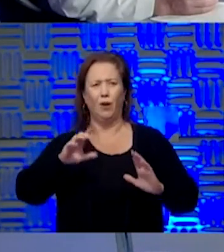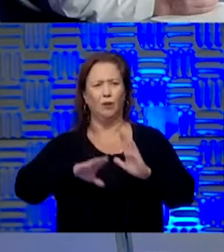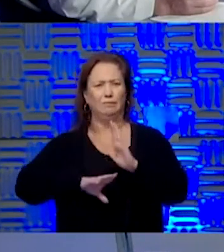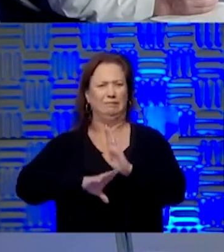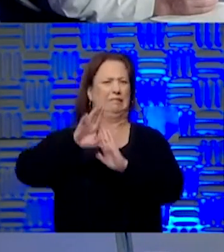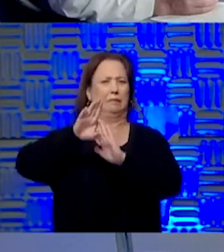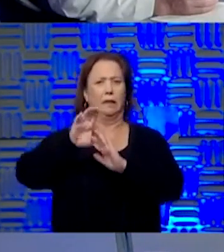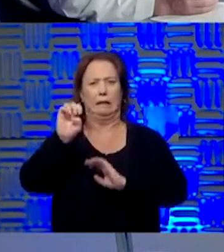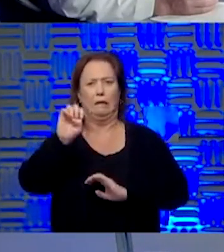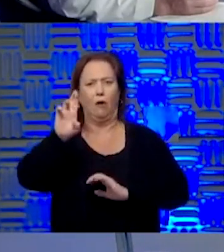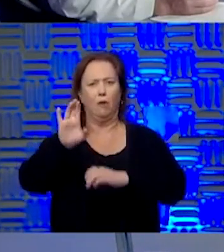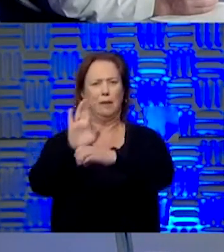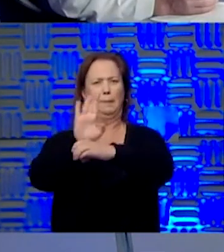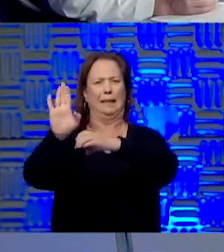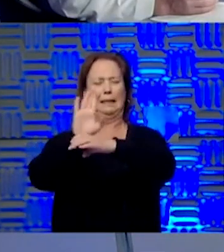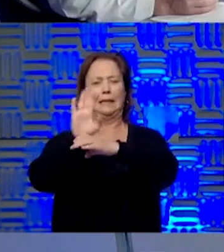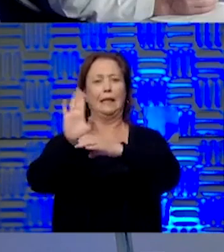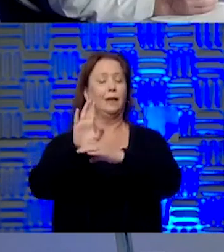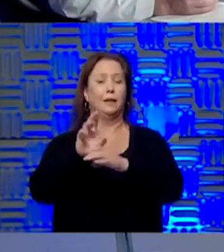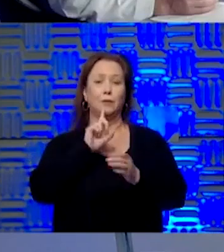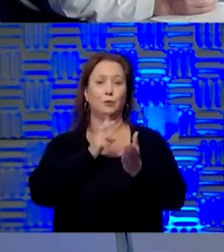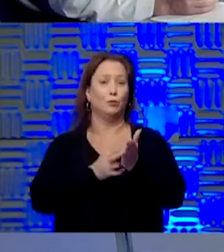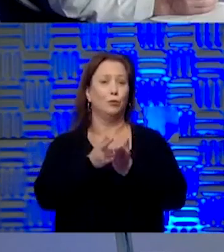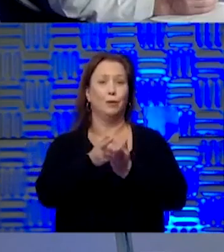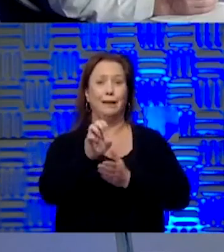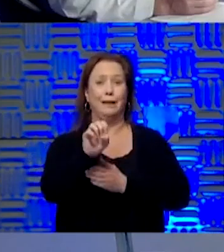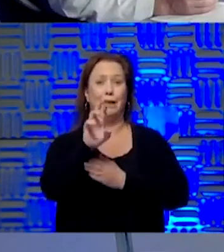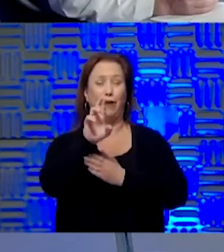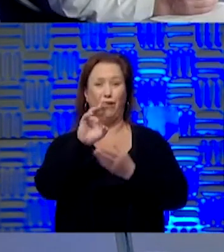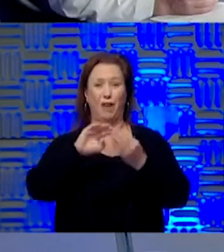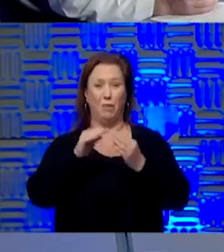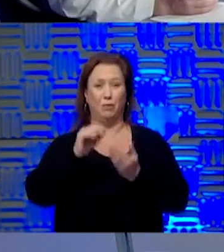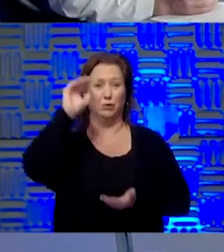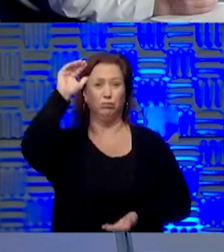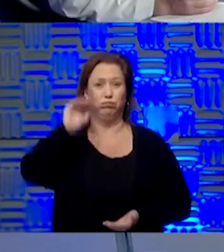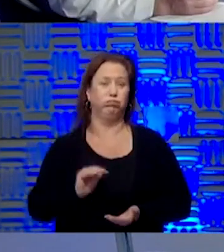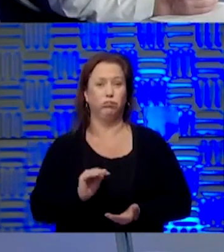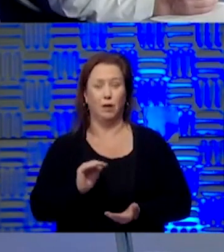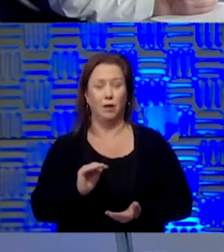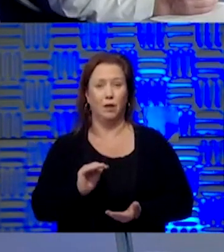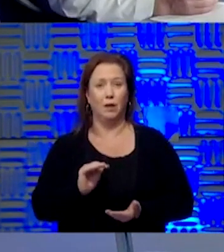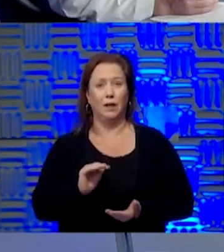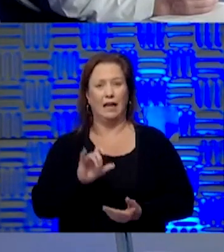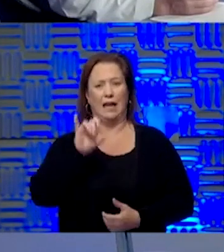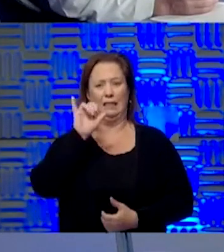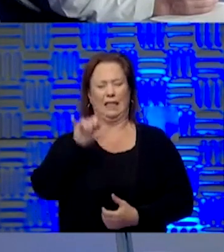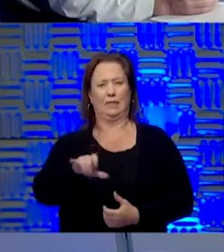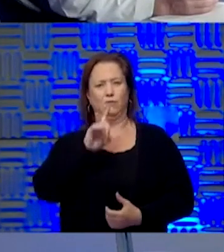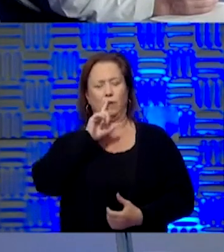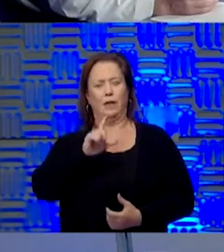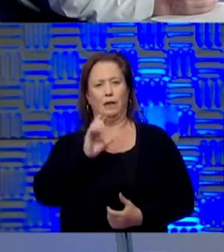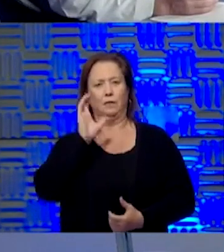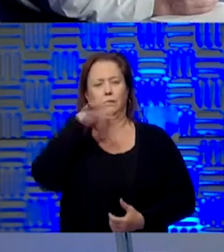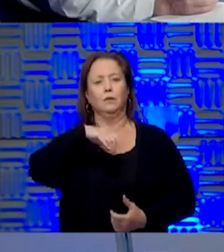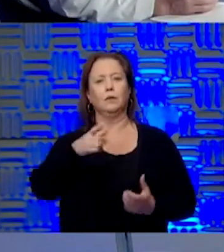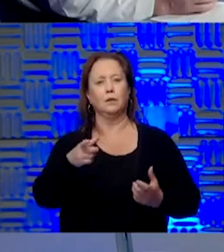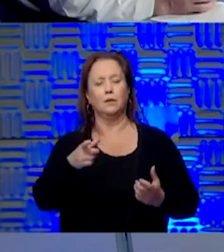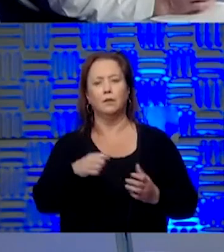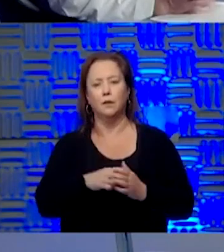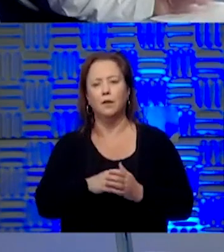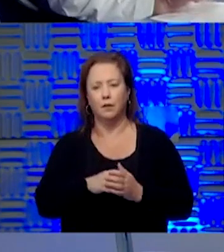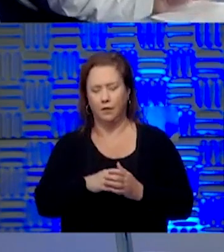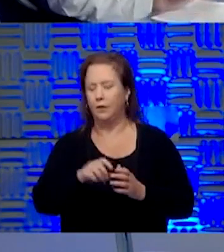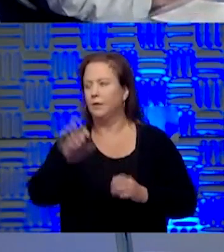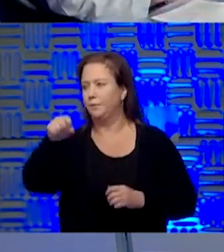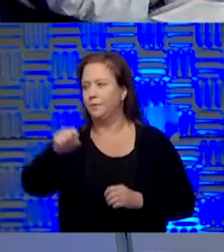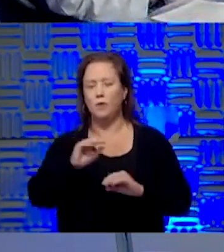the emergency room. And the truth is, ER volumes are down. I think that's the canary in the coal mine. It's kind of a leading indicator. It is.